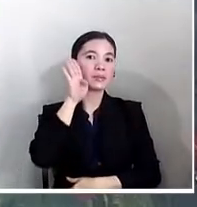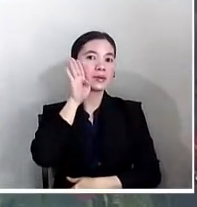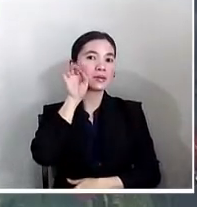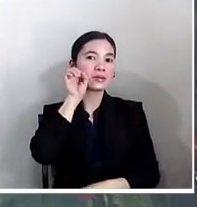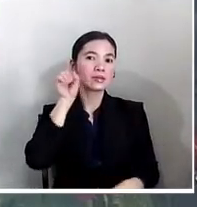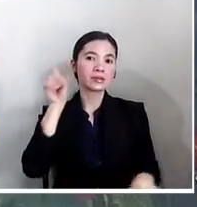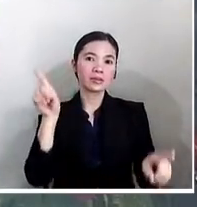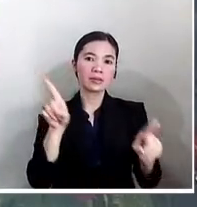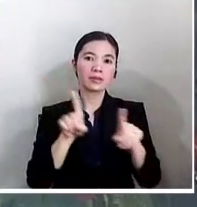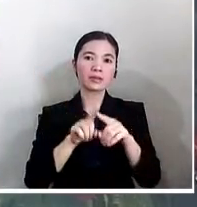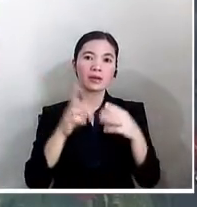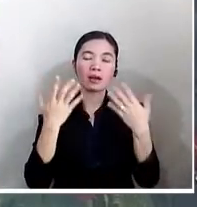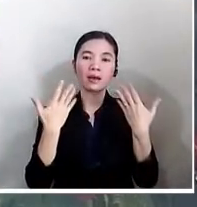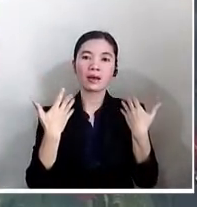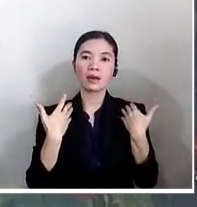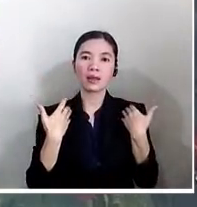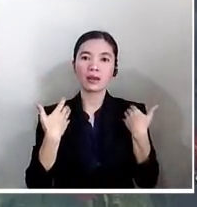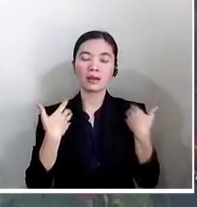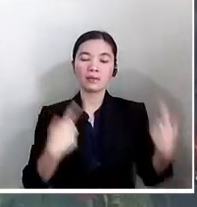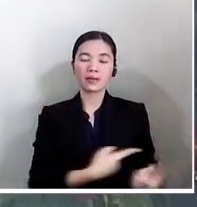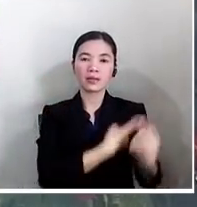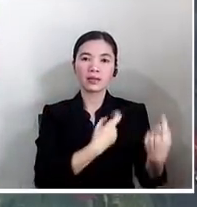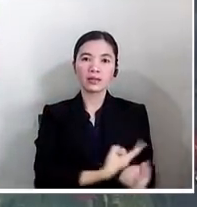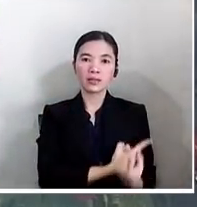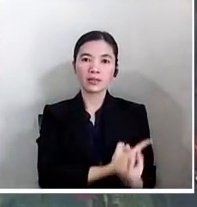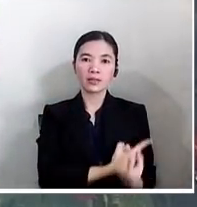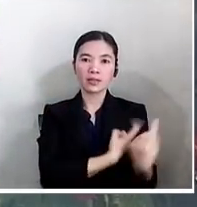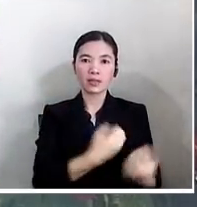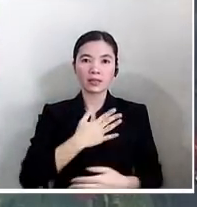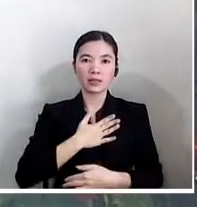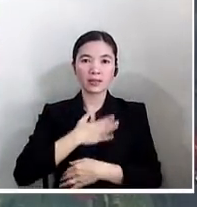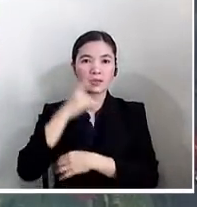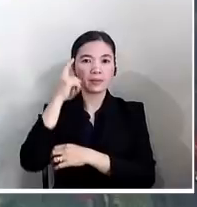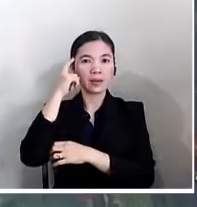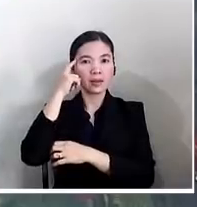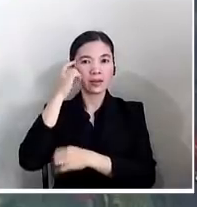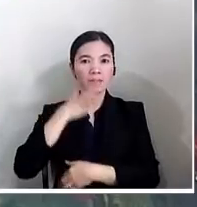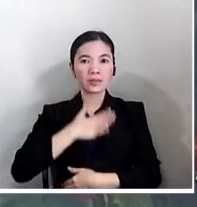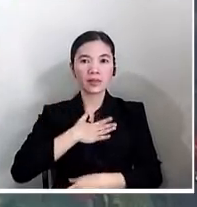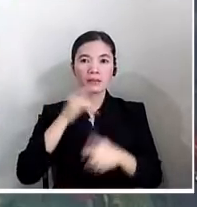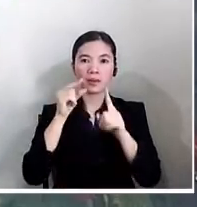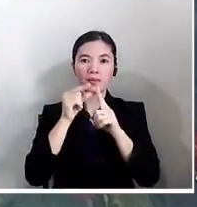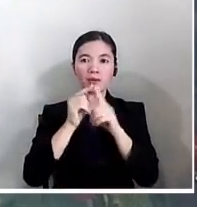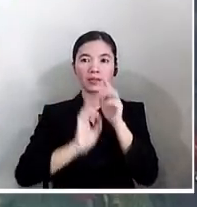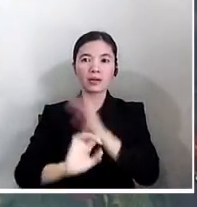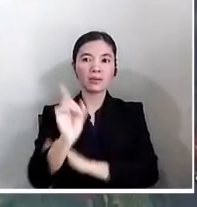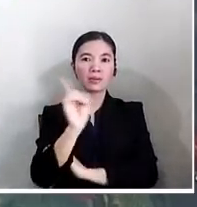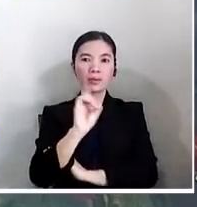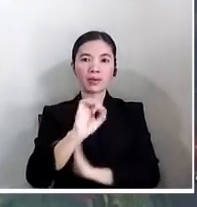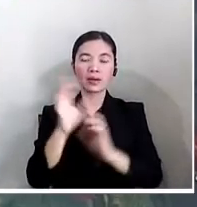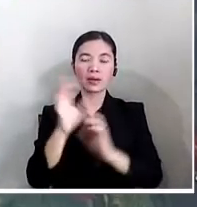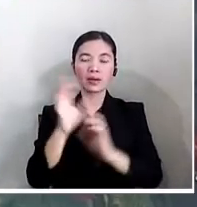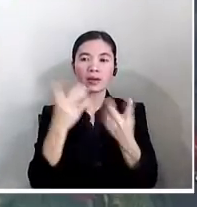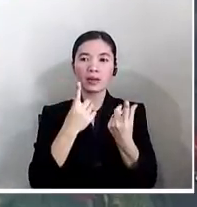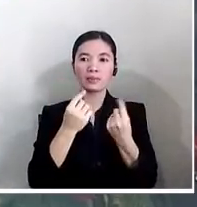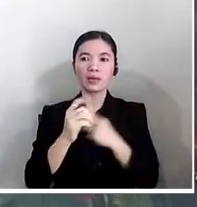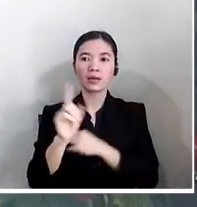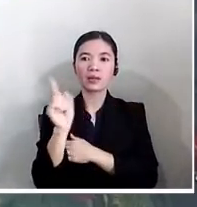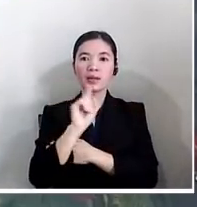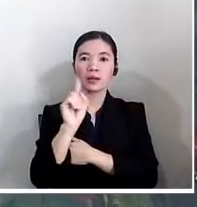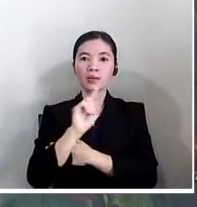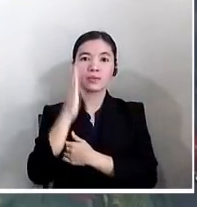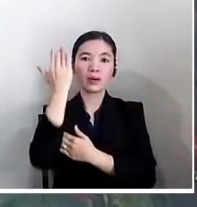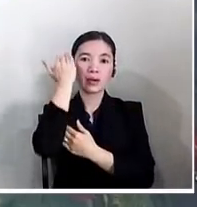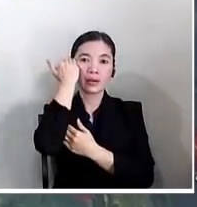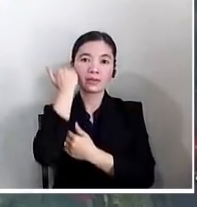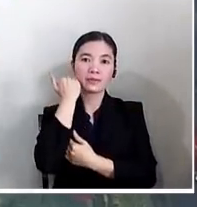and sisters, that I have greatly sinned in my thoughts and in my words, in what I have done, and in what I